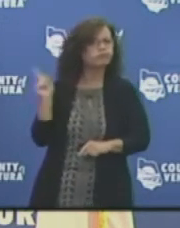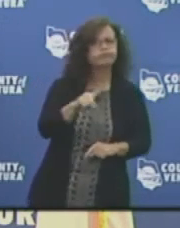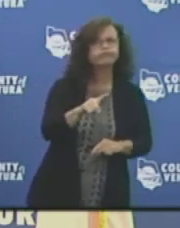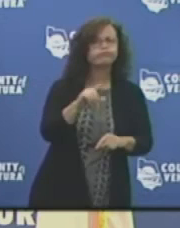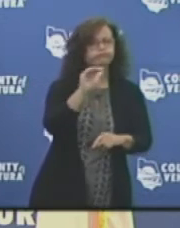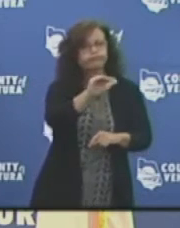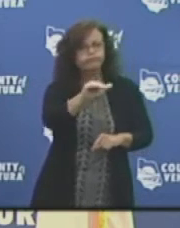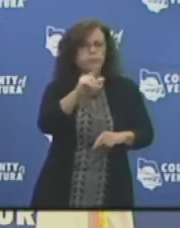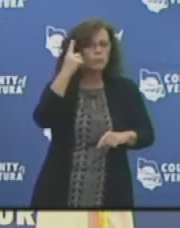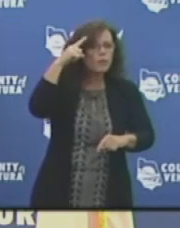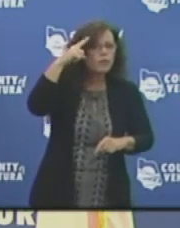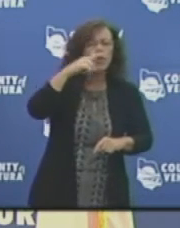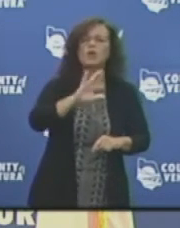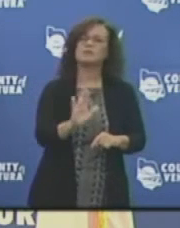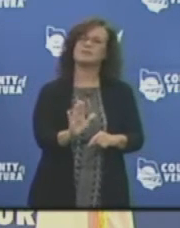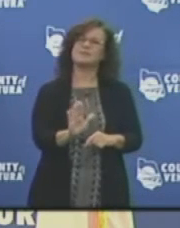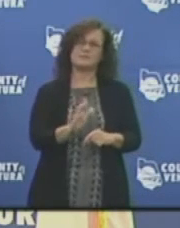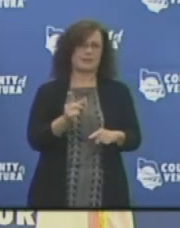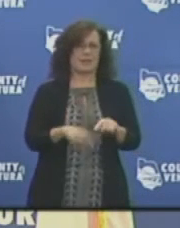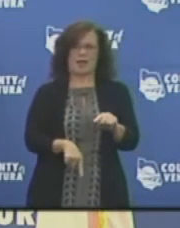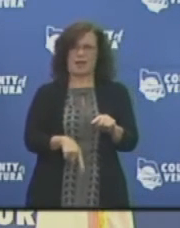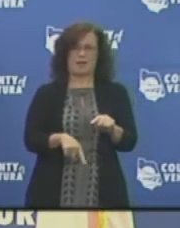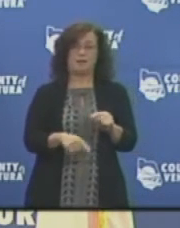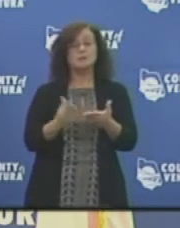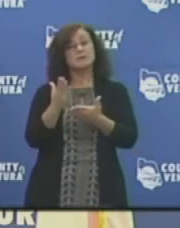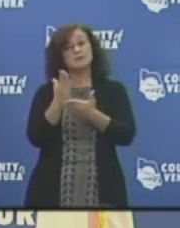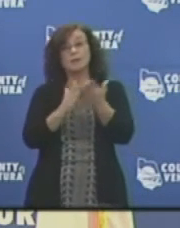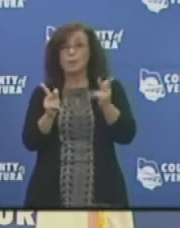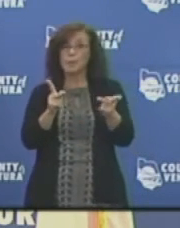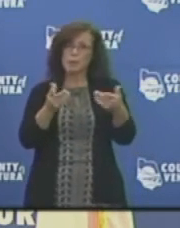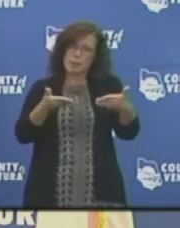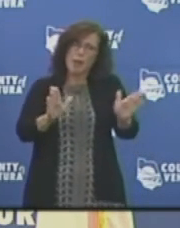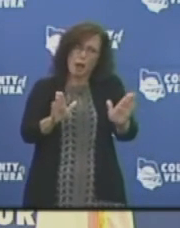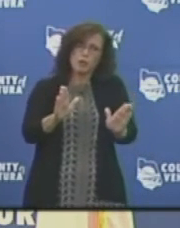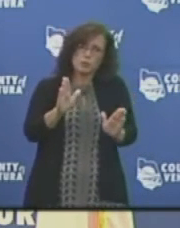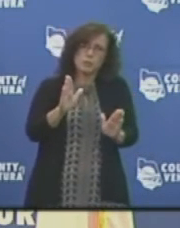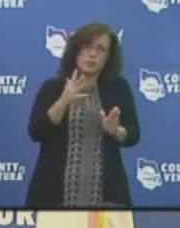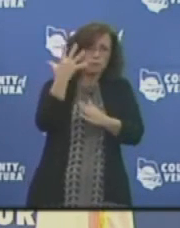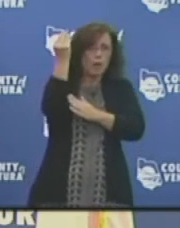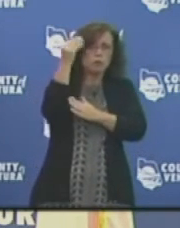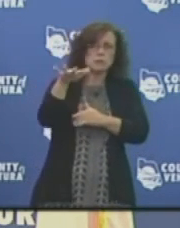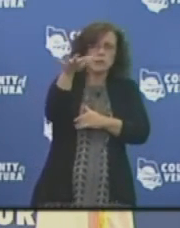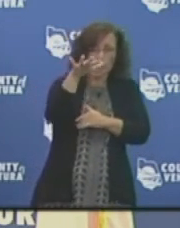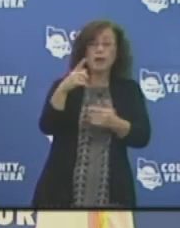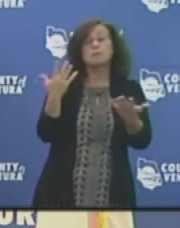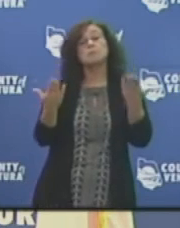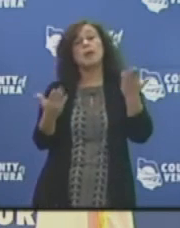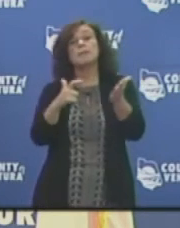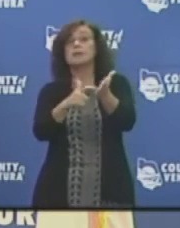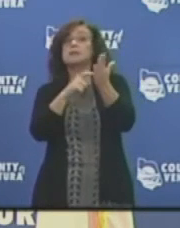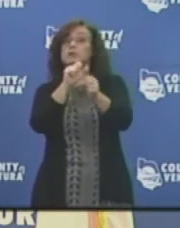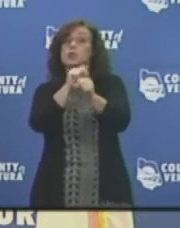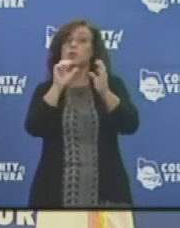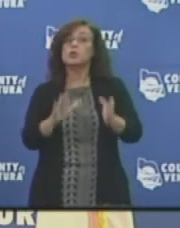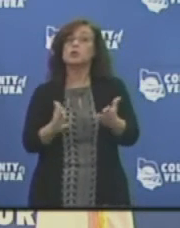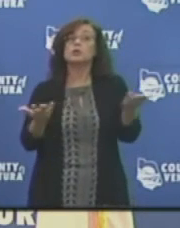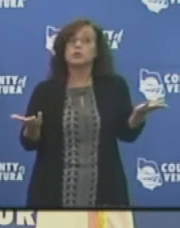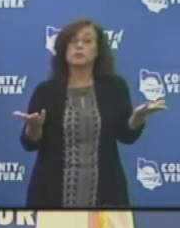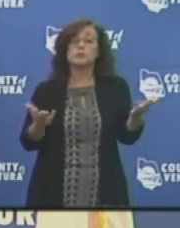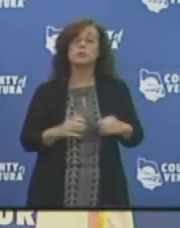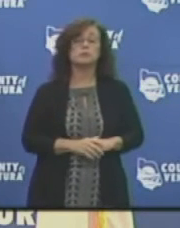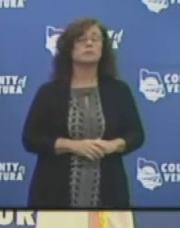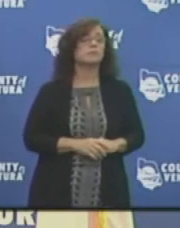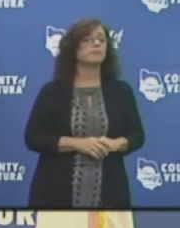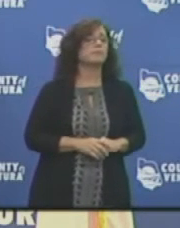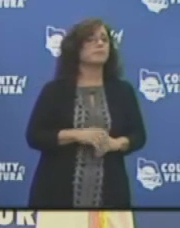their essential business. These people can be outside after the curfew. The sheriff wants everyone to